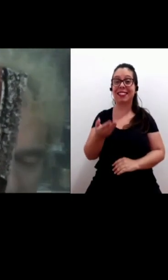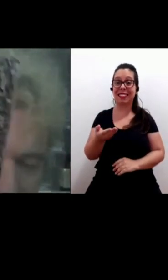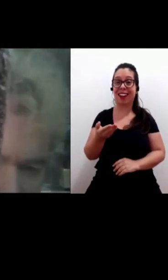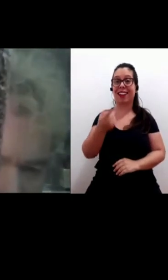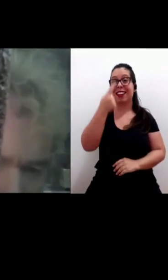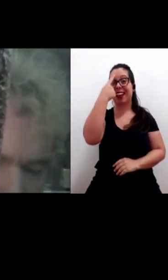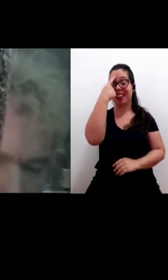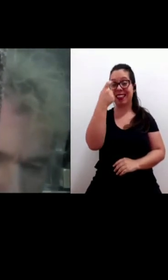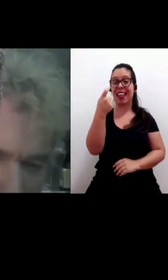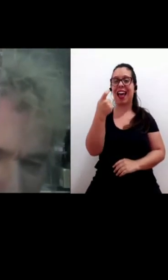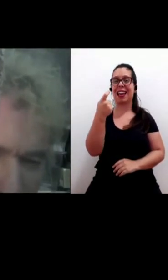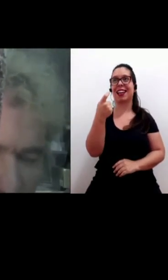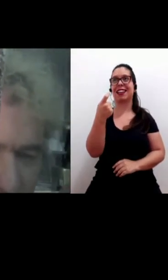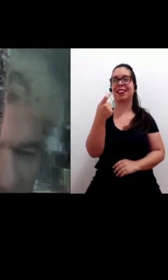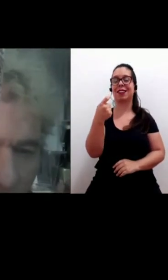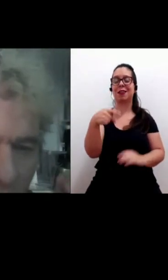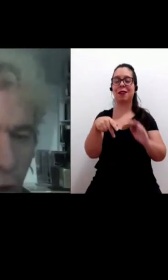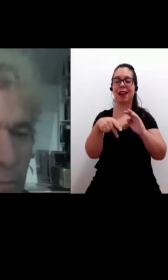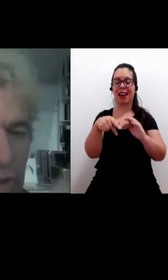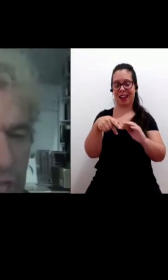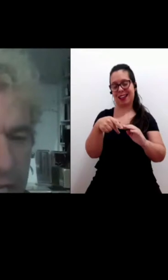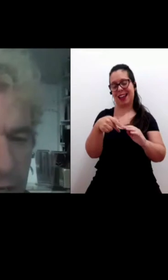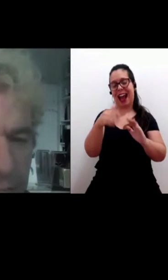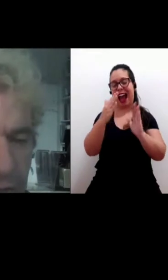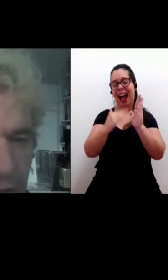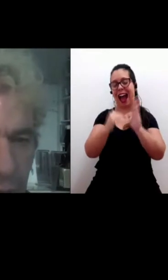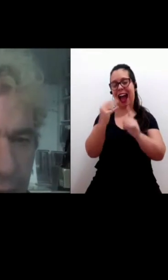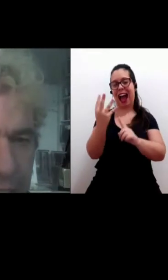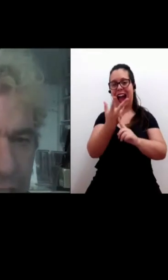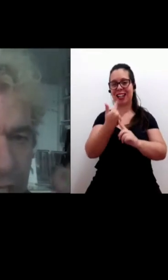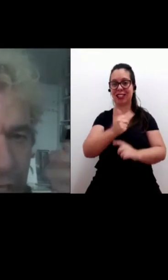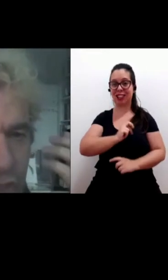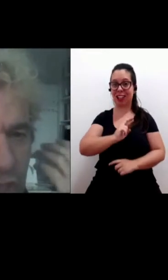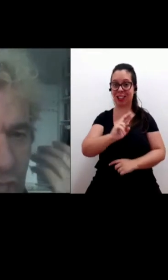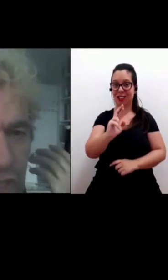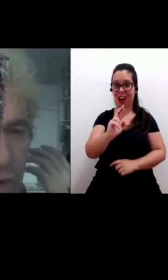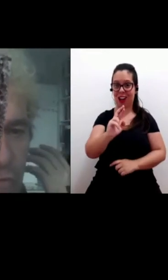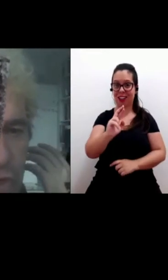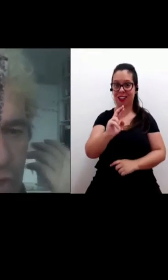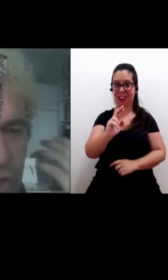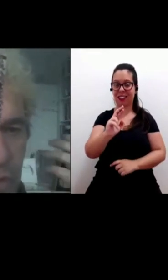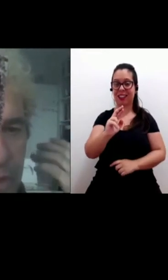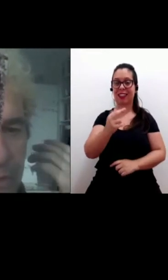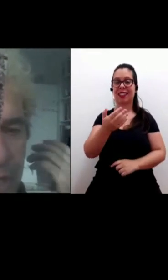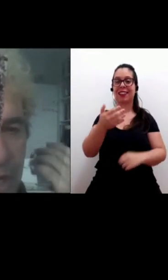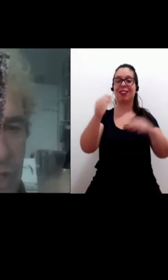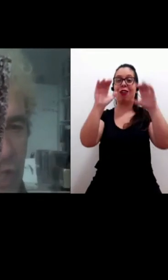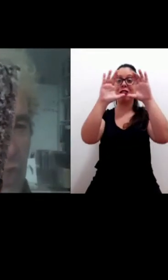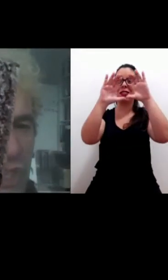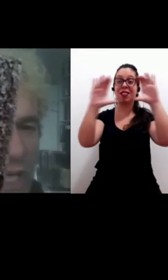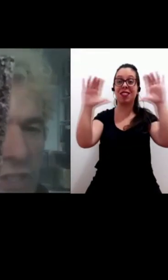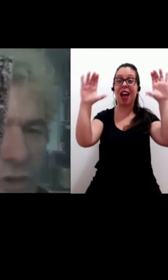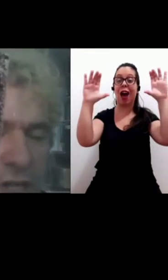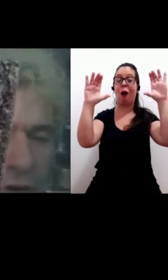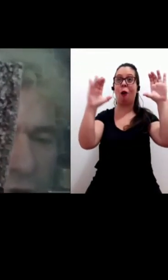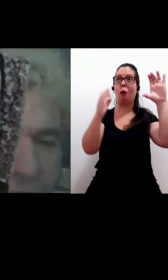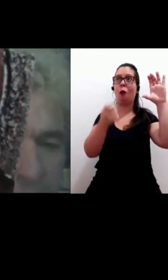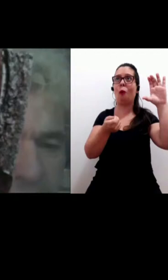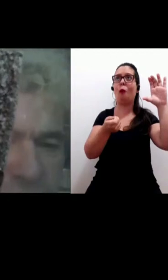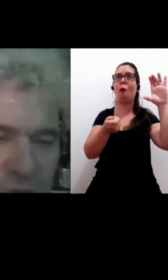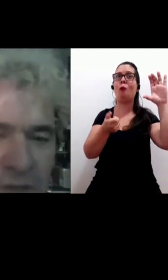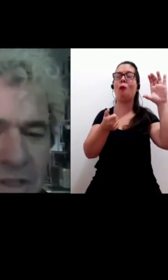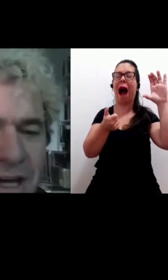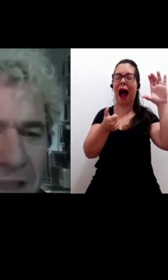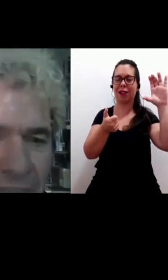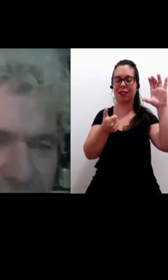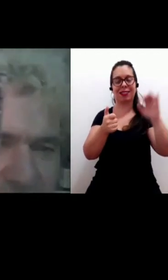that heaven is almost here, but not quite, just over your shoulder. And she's just looking over